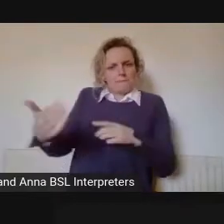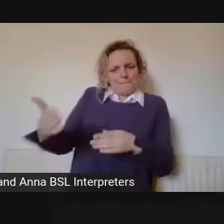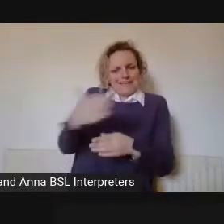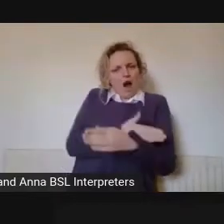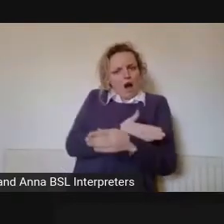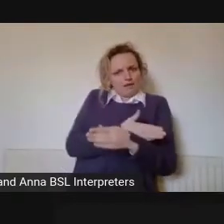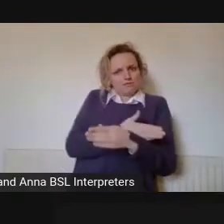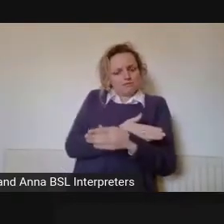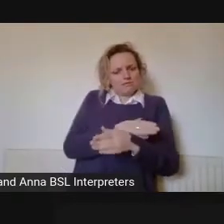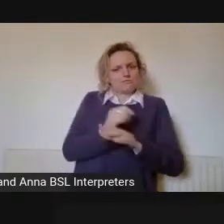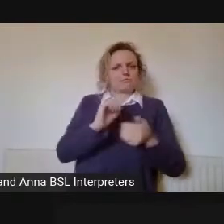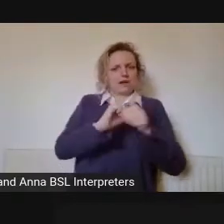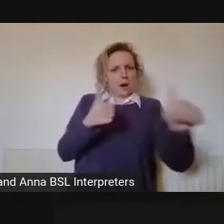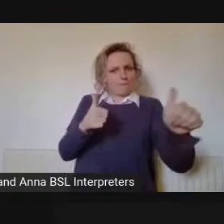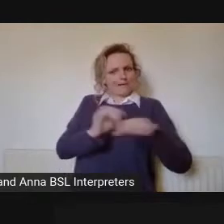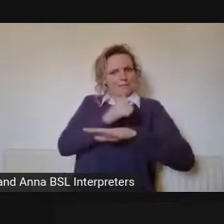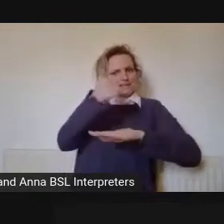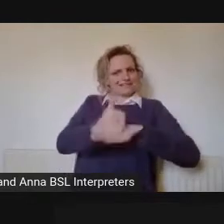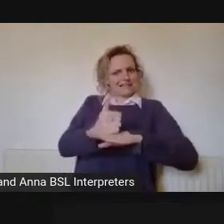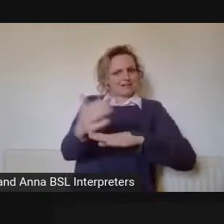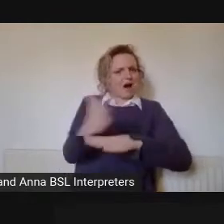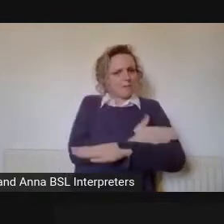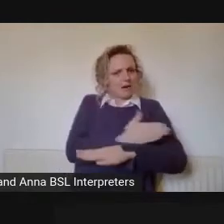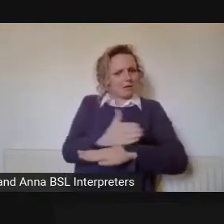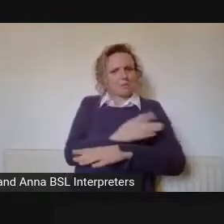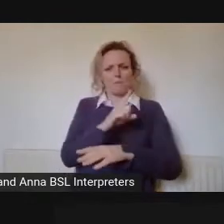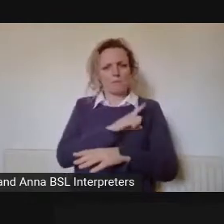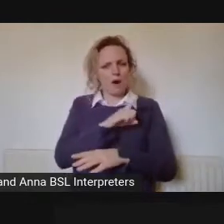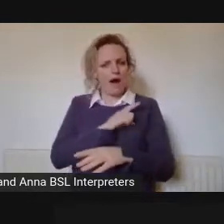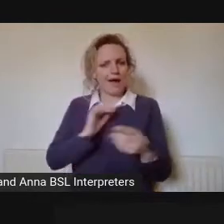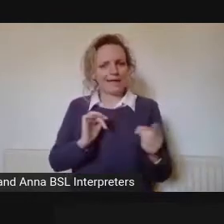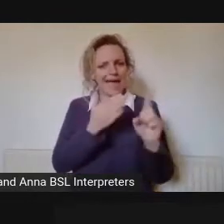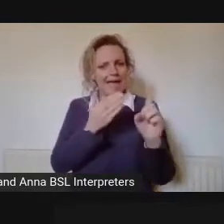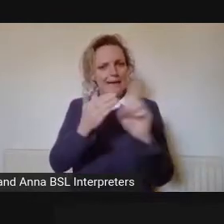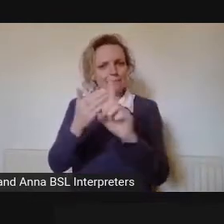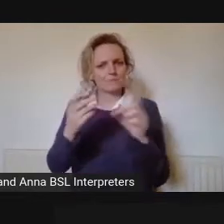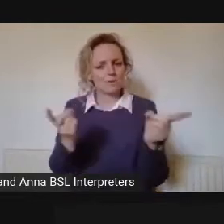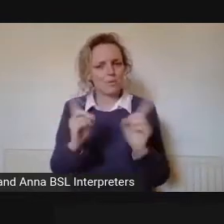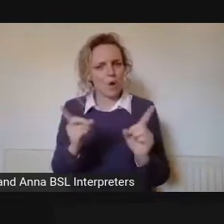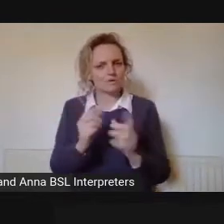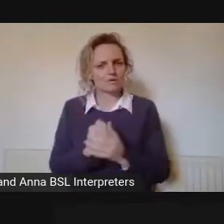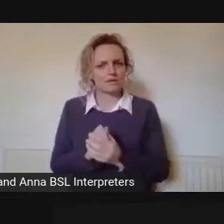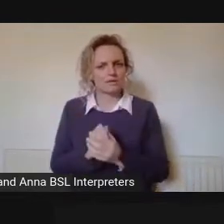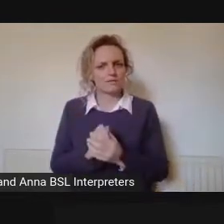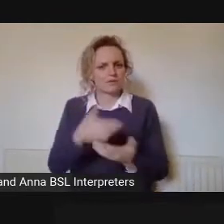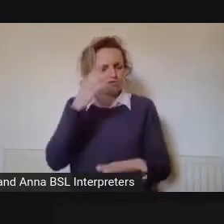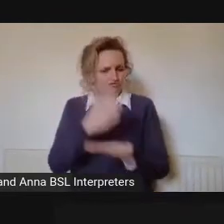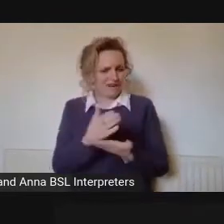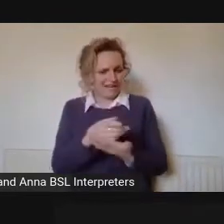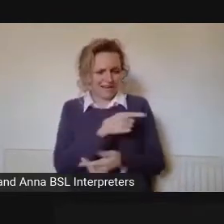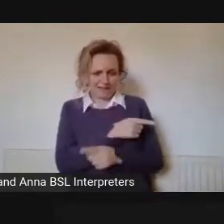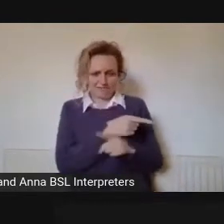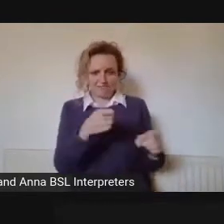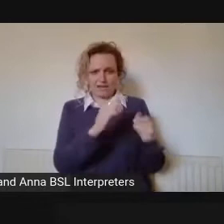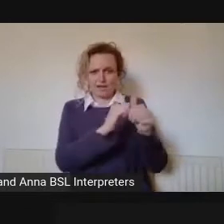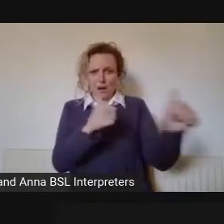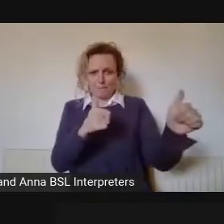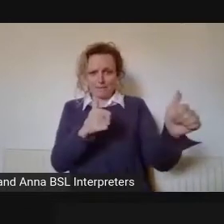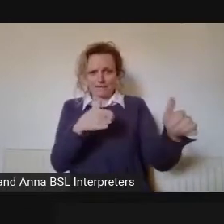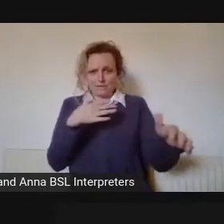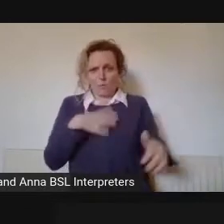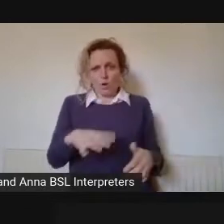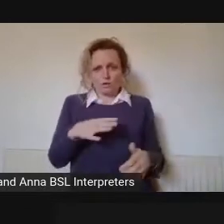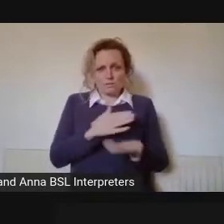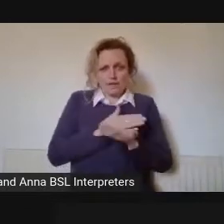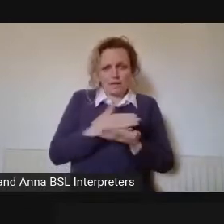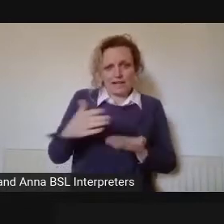these companies participate in the campaigns not because they're actually trying to share their data or become more transparent in the way that they do